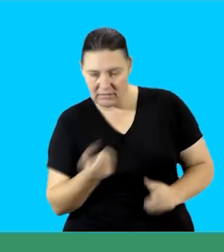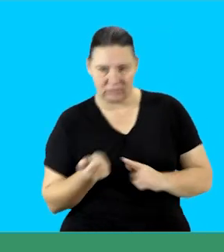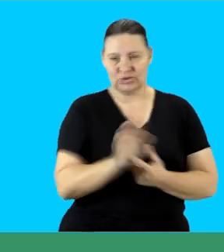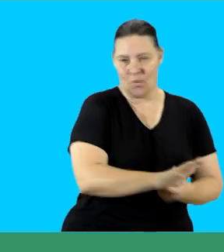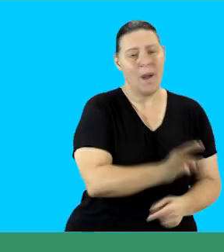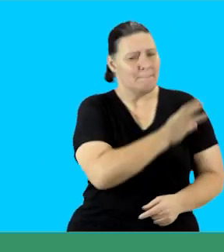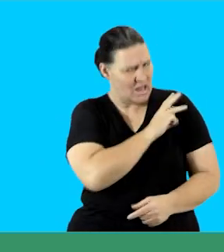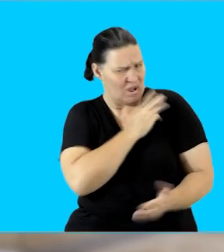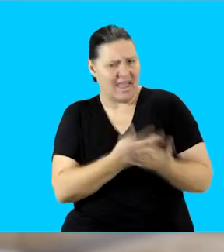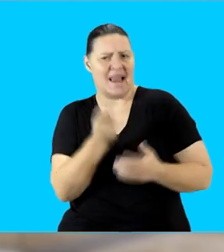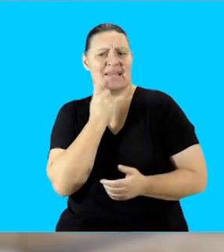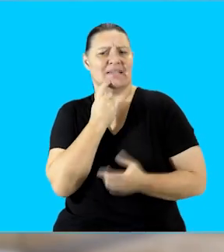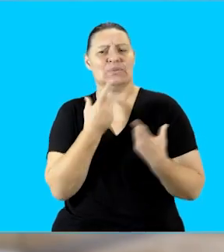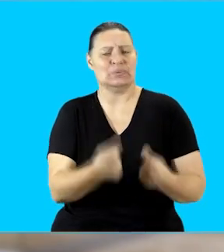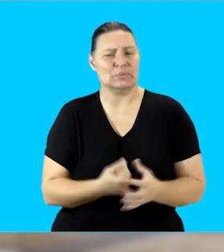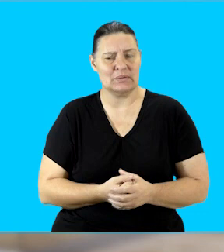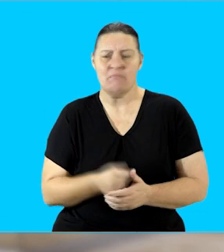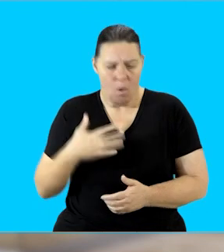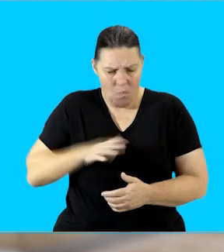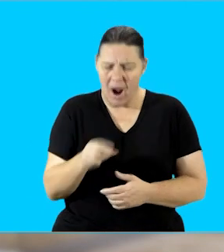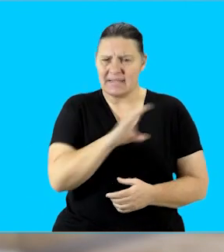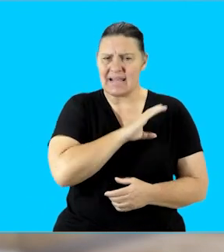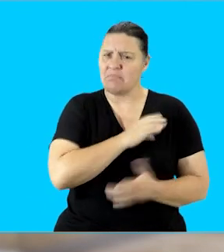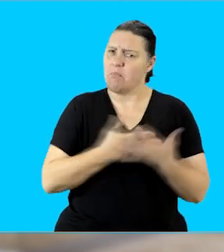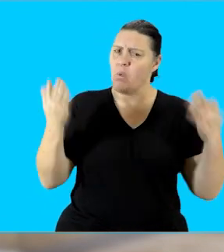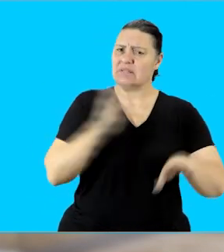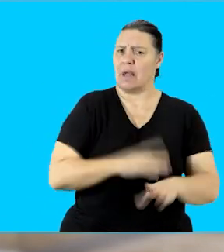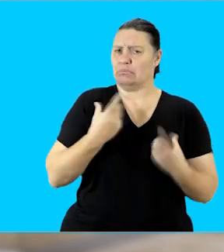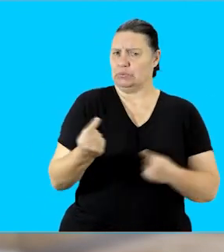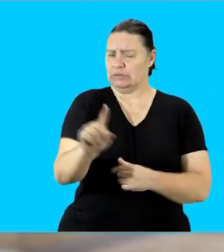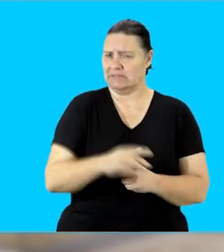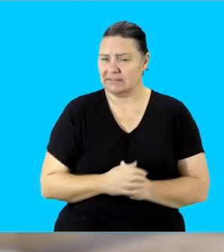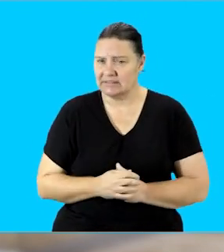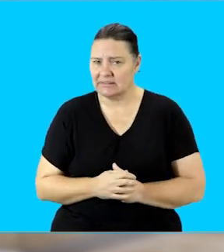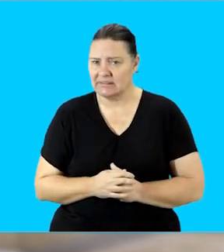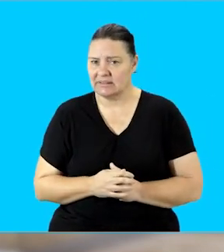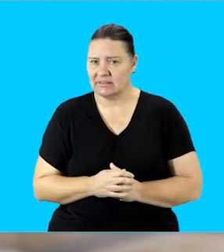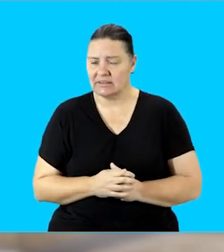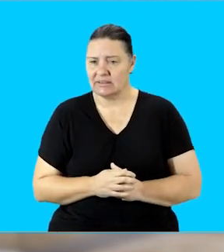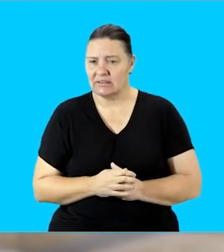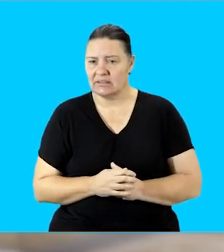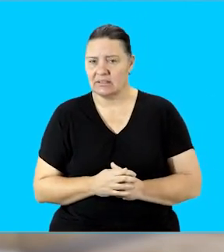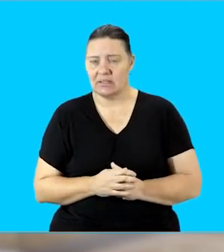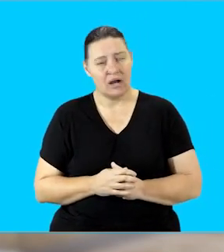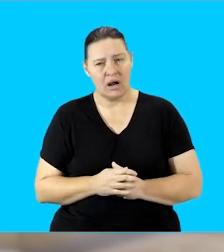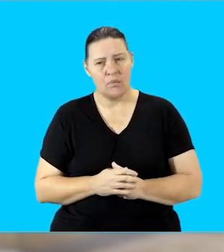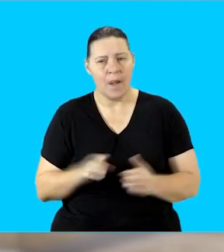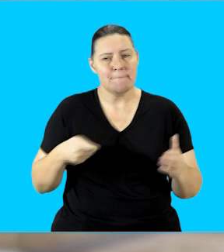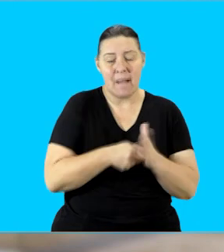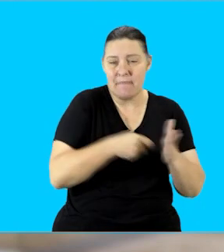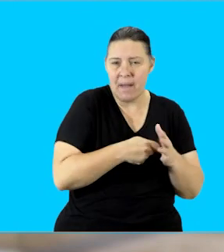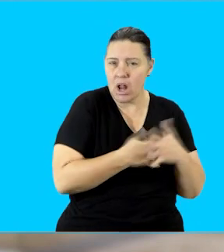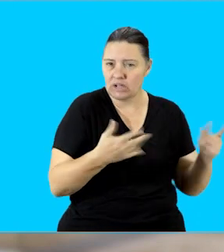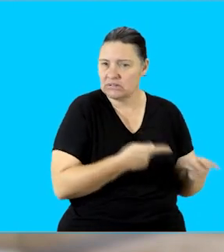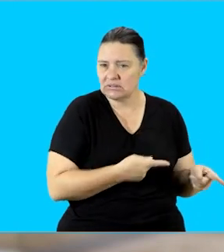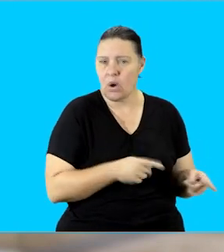can easily do that. Obviously, what is it that we want as customers most of the time? We don't buy a lot in businesses whereby they